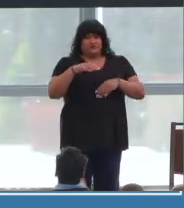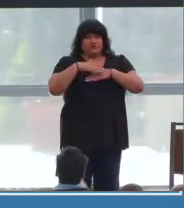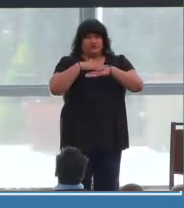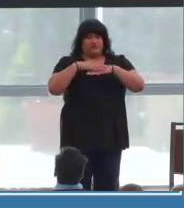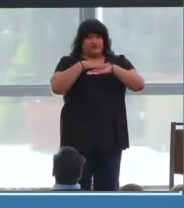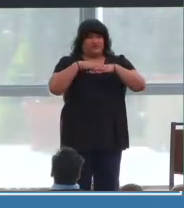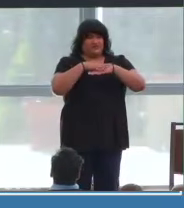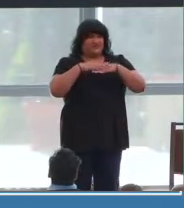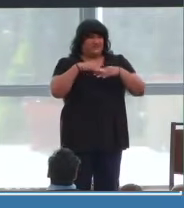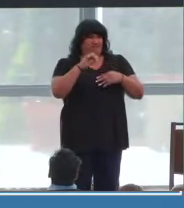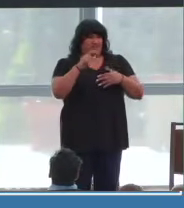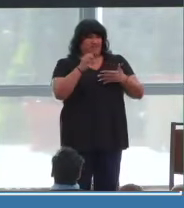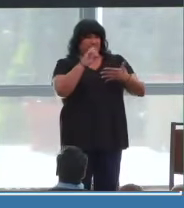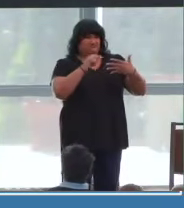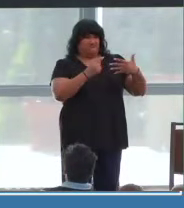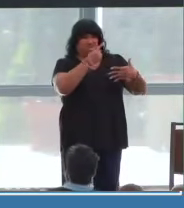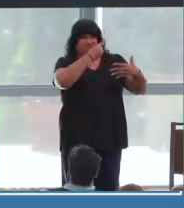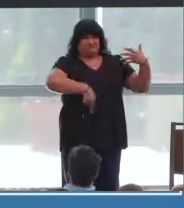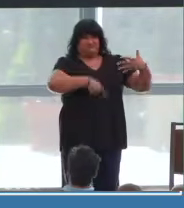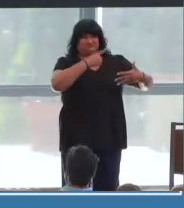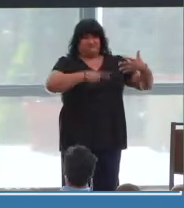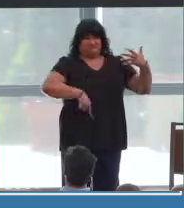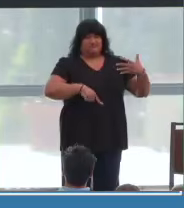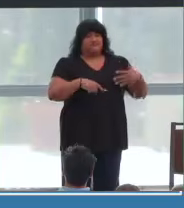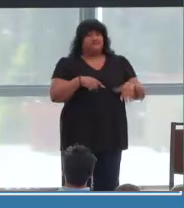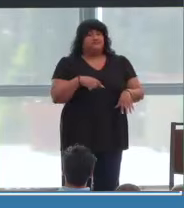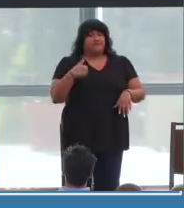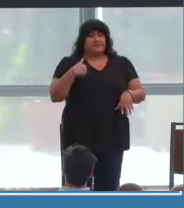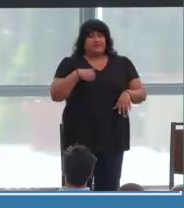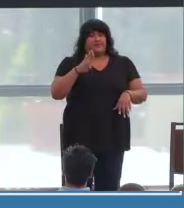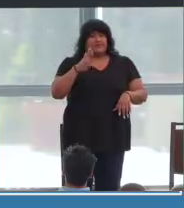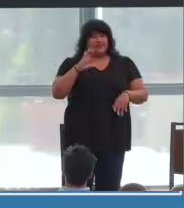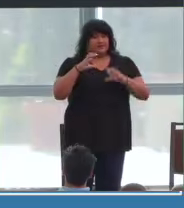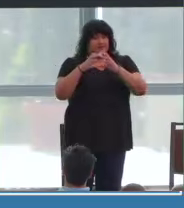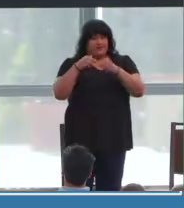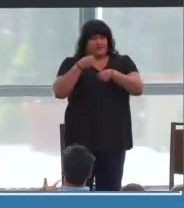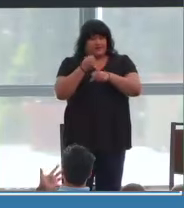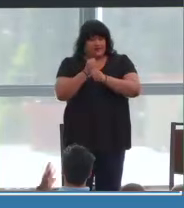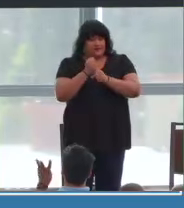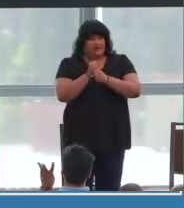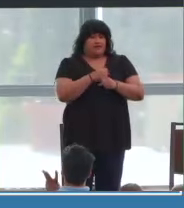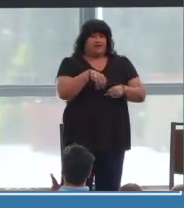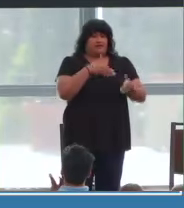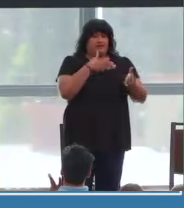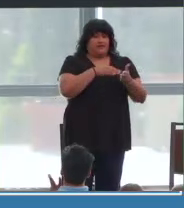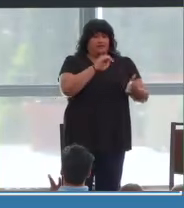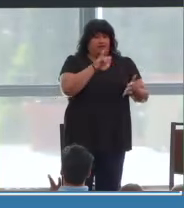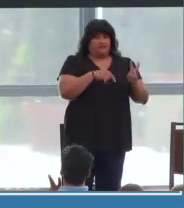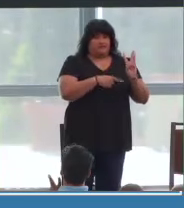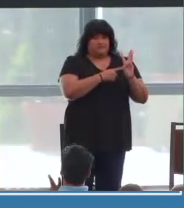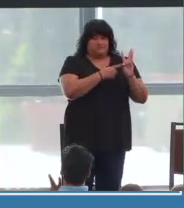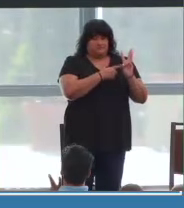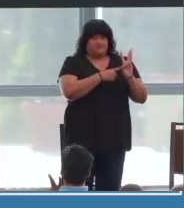are being killed. We have B cells making autoantibodies. We have defects in immune